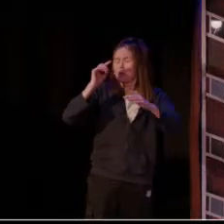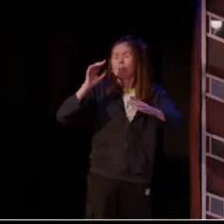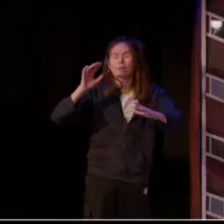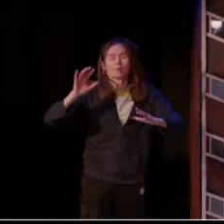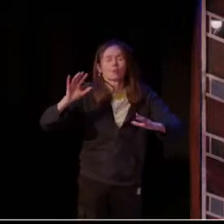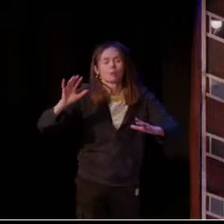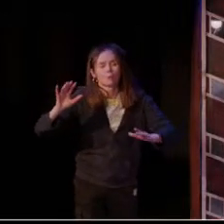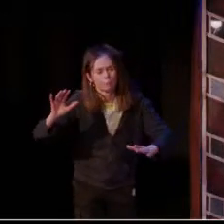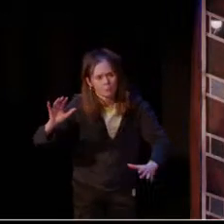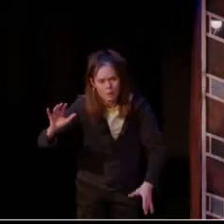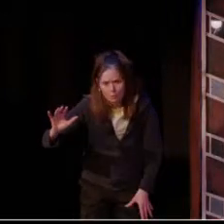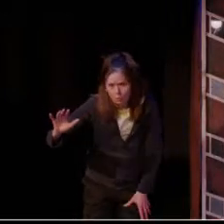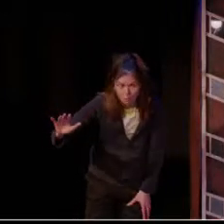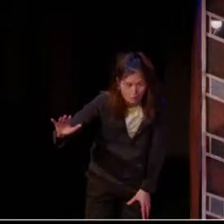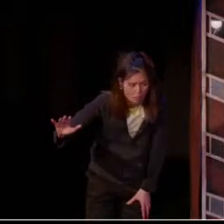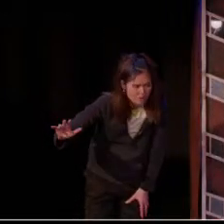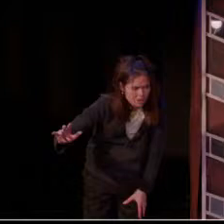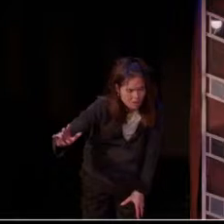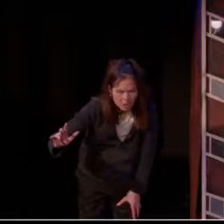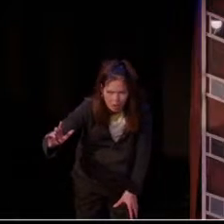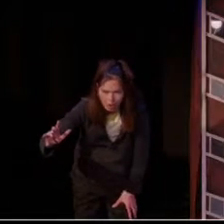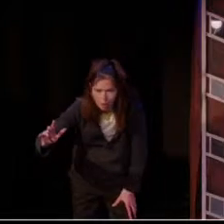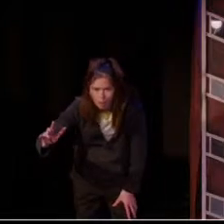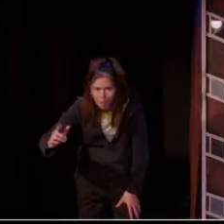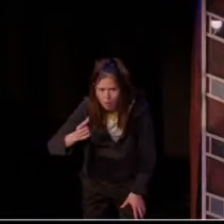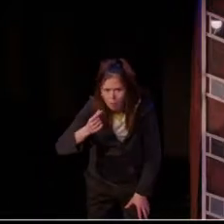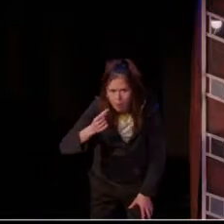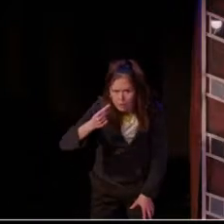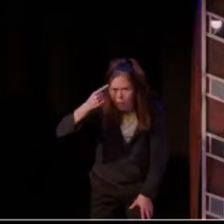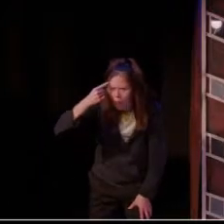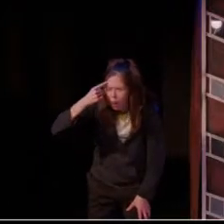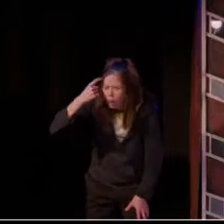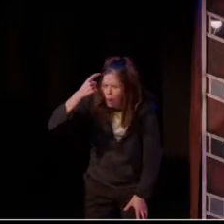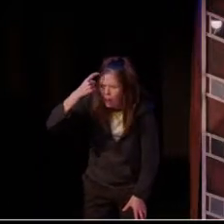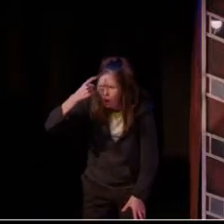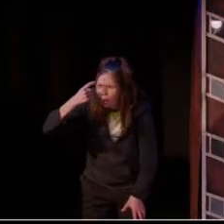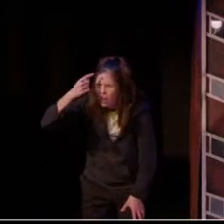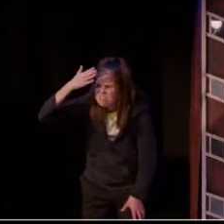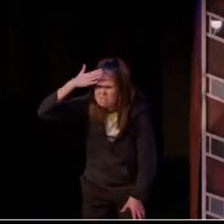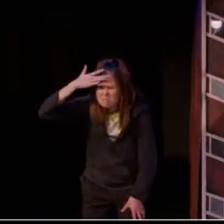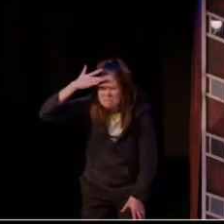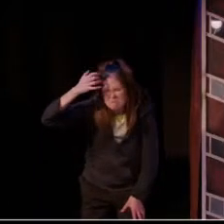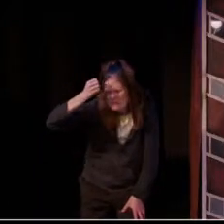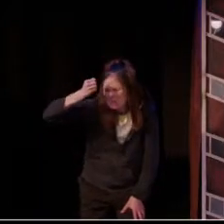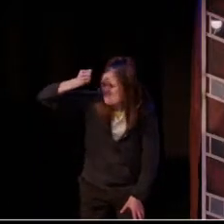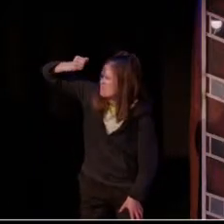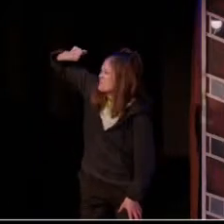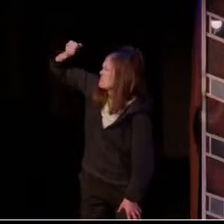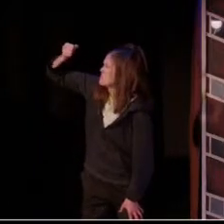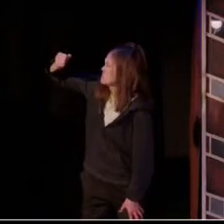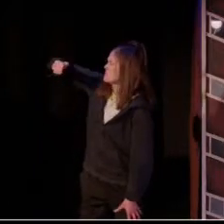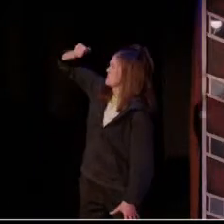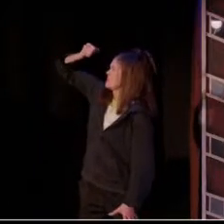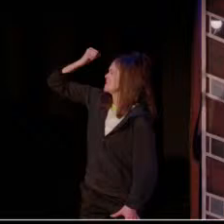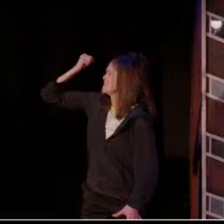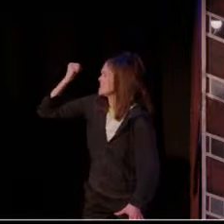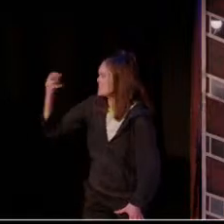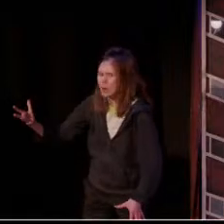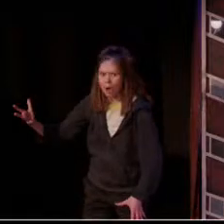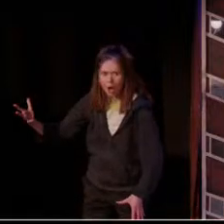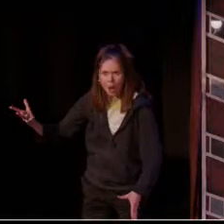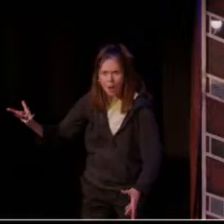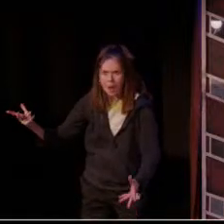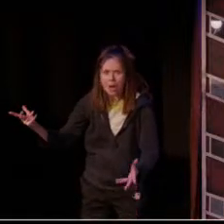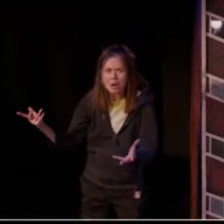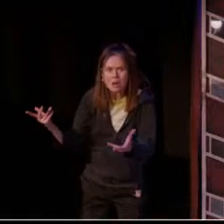could eradicate the cause, part of the cause, she, the adulteress, but the fuckboy